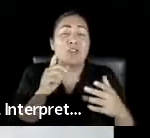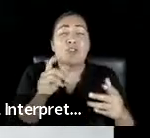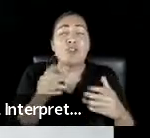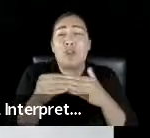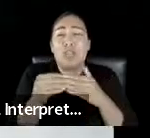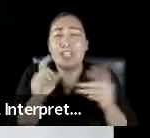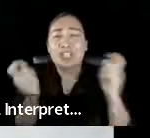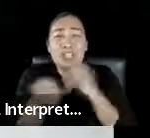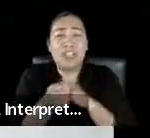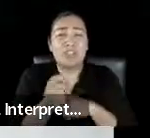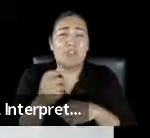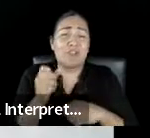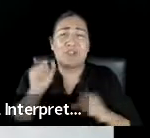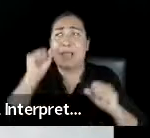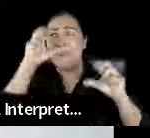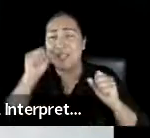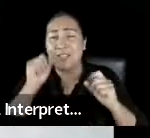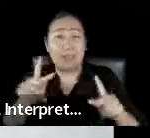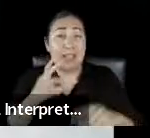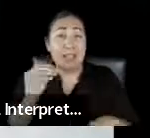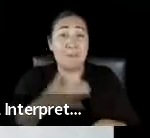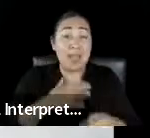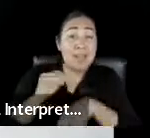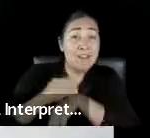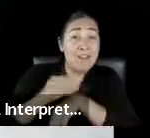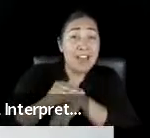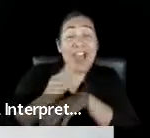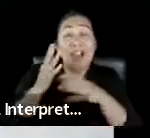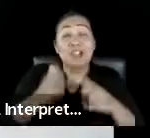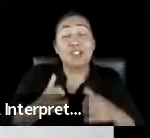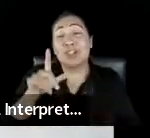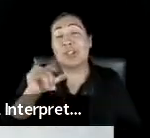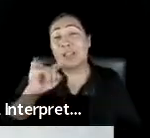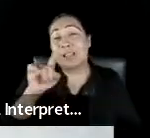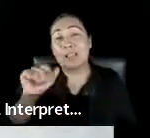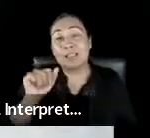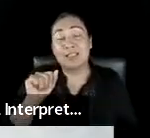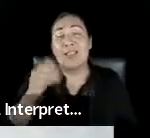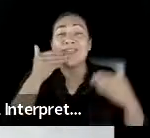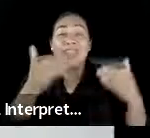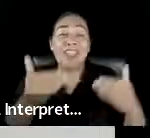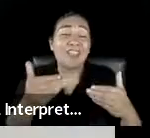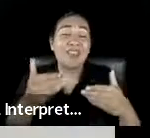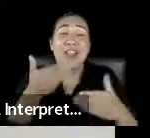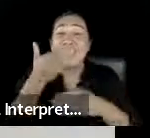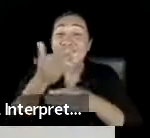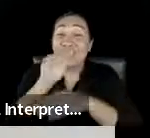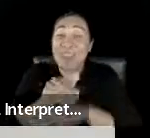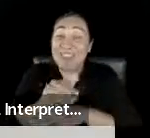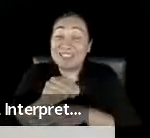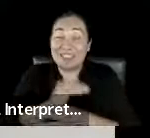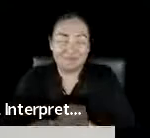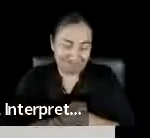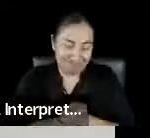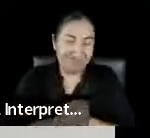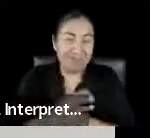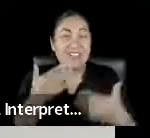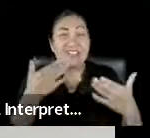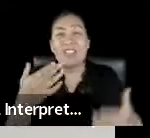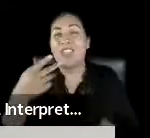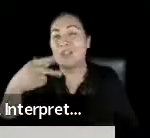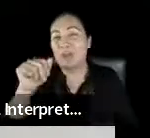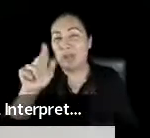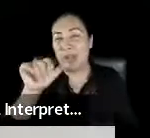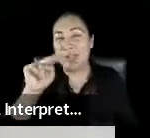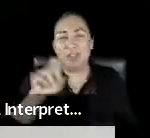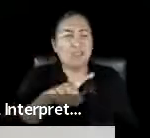my advisor, Lisa Kirch. And yeah, thank you and good night. Thank you, Pauline. Well, yeah, give